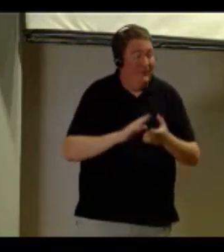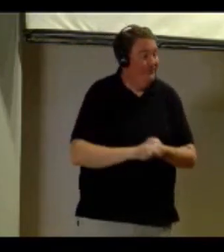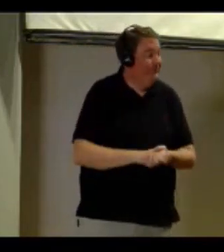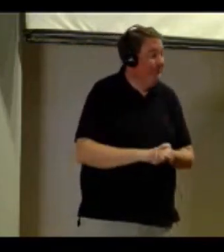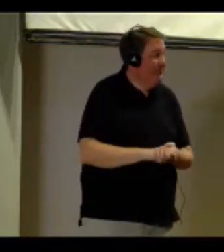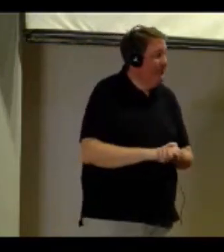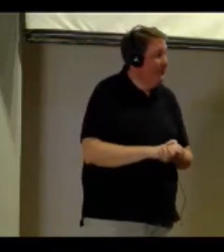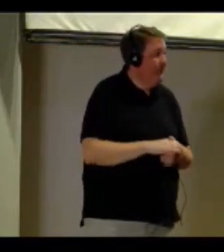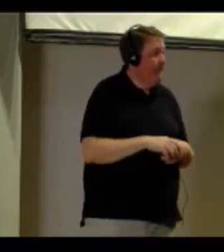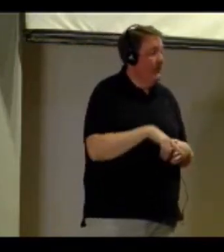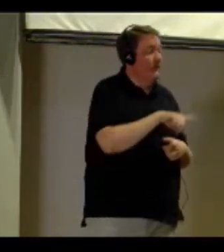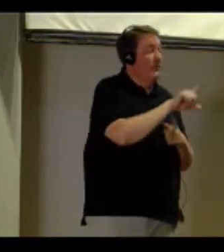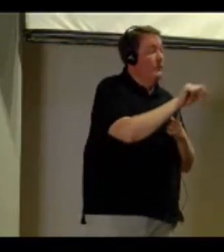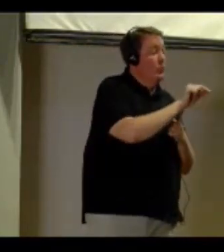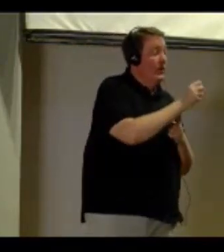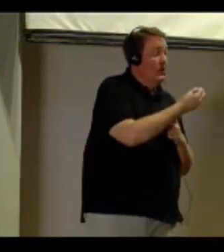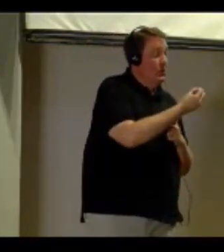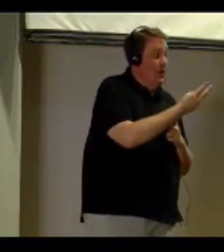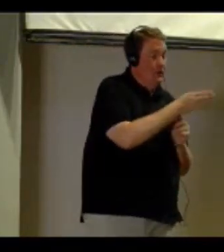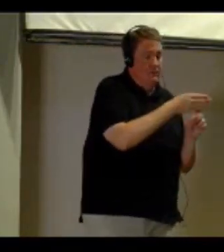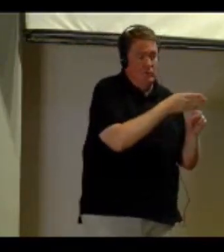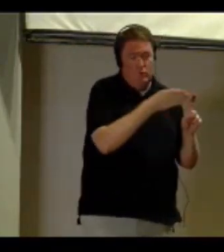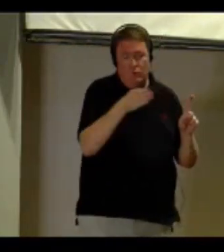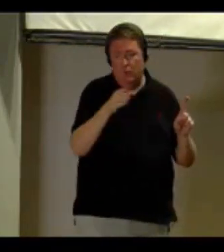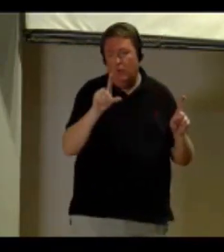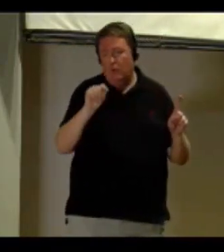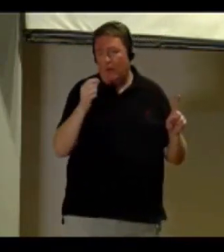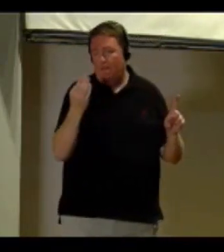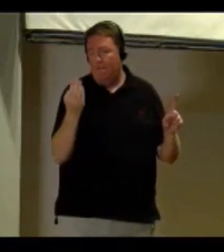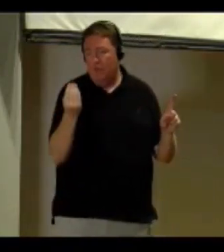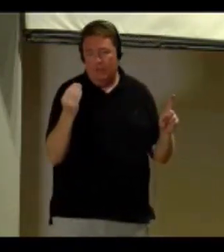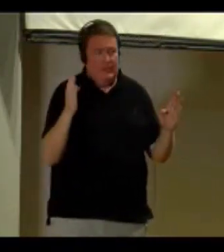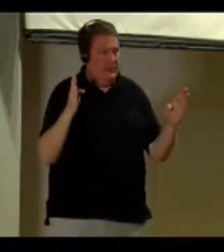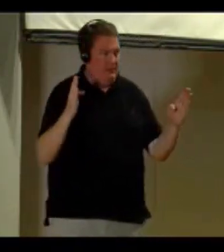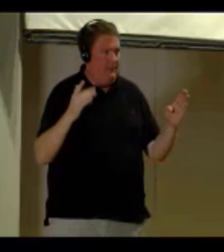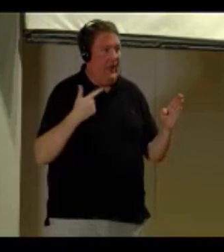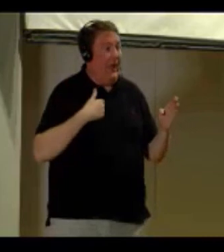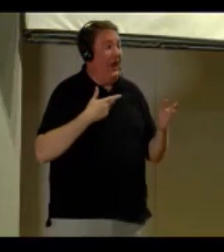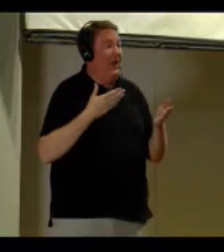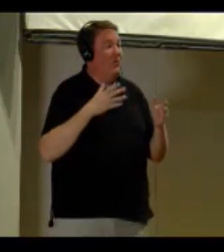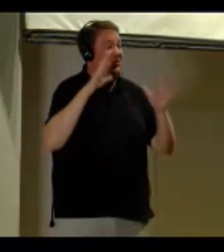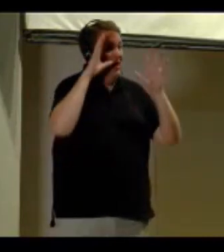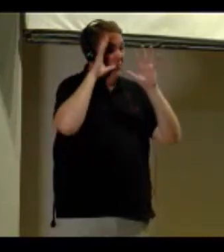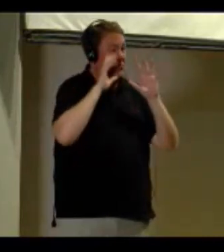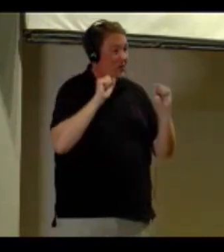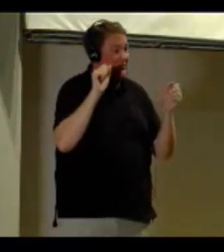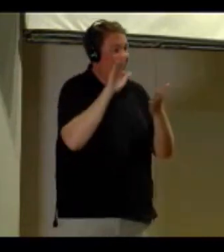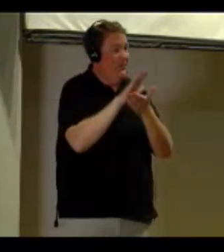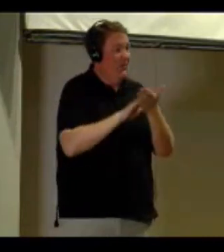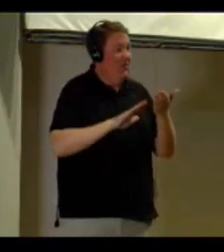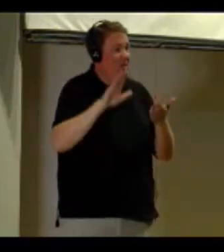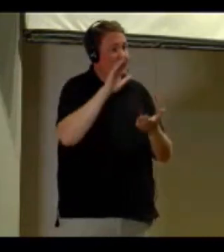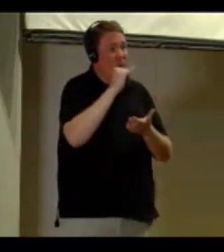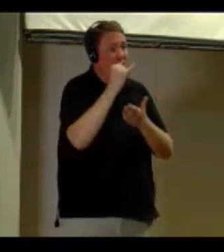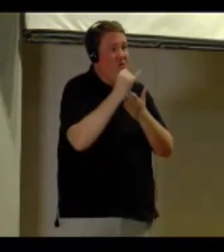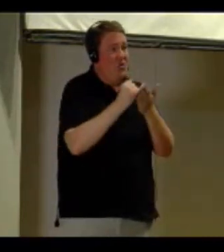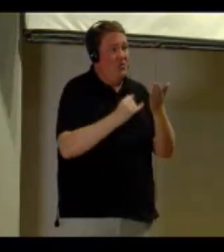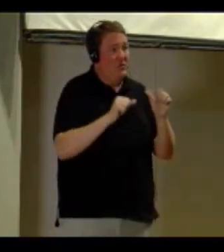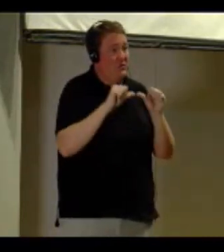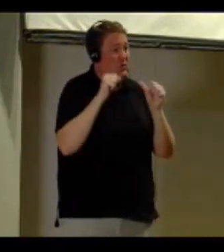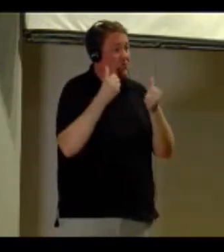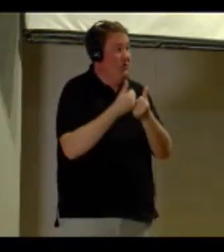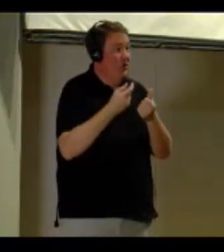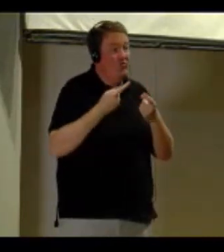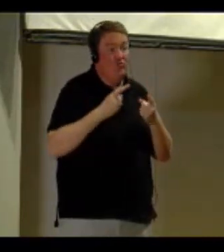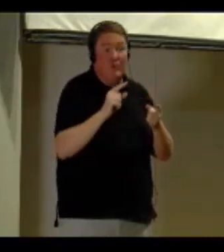Between 2012 and 2014, I had the pleasure of serving as president of the College Art Association, during